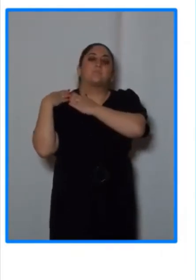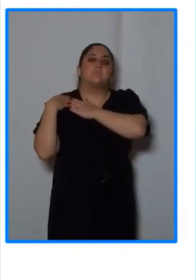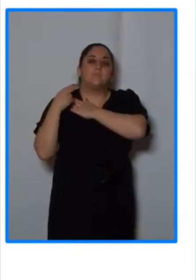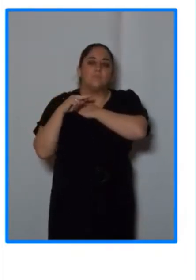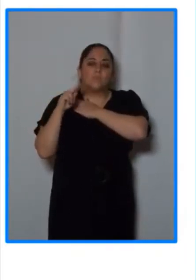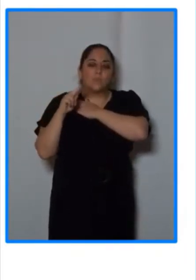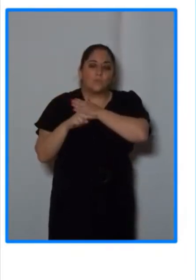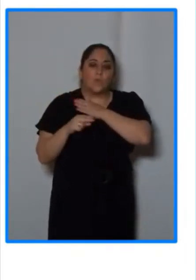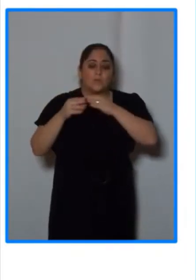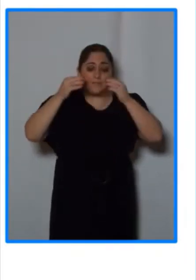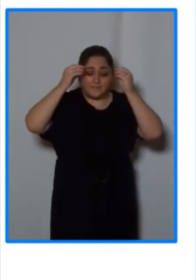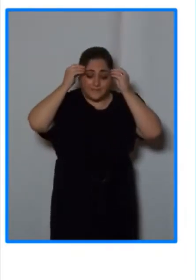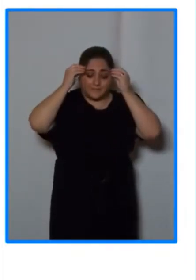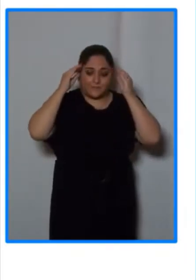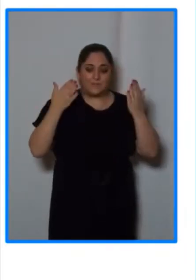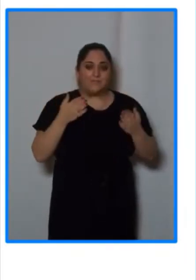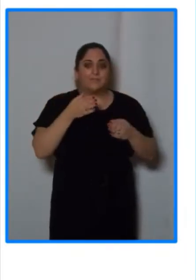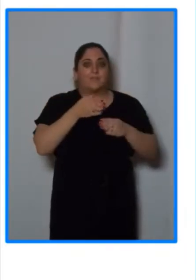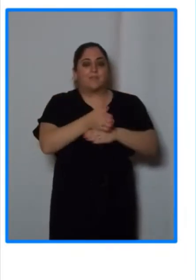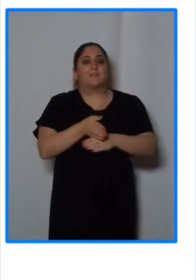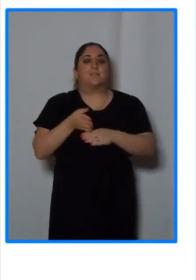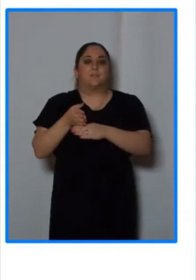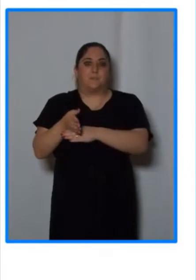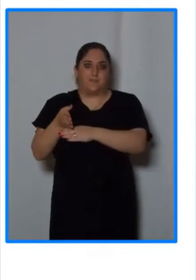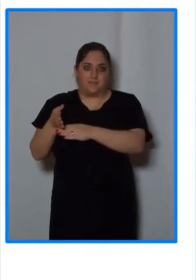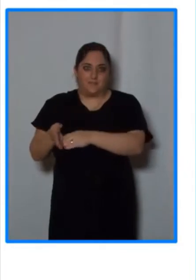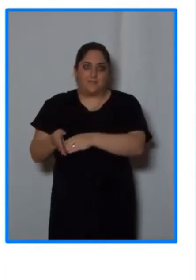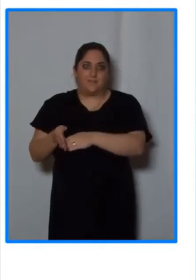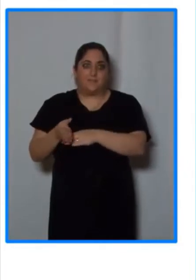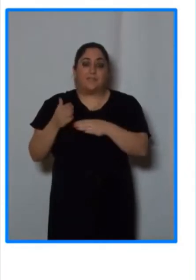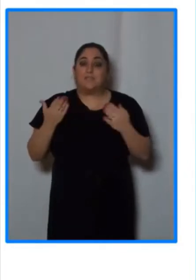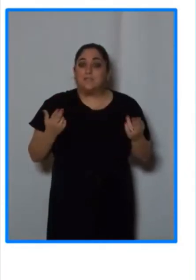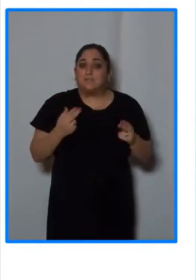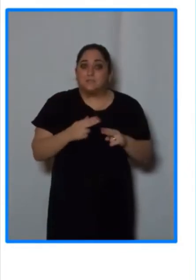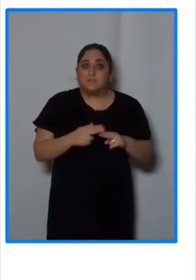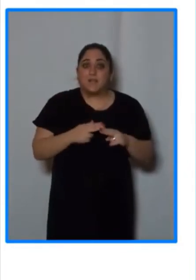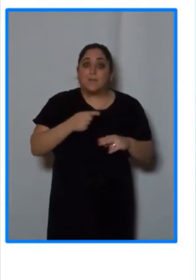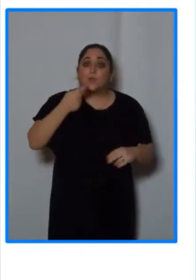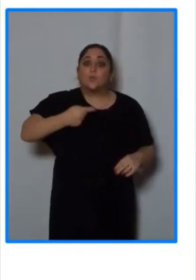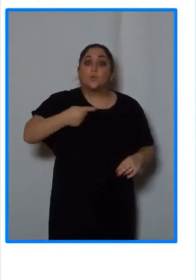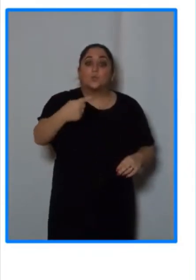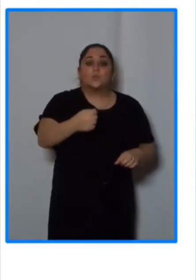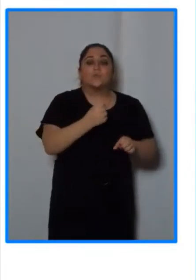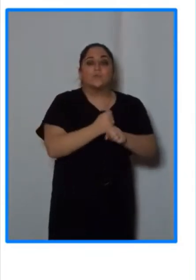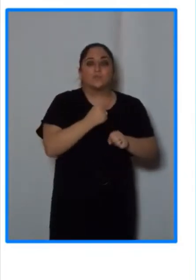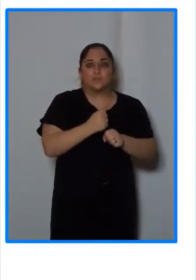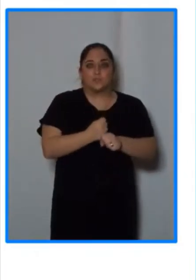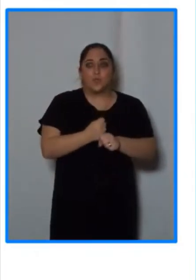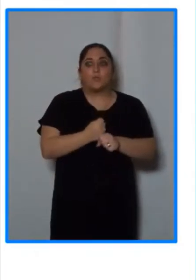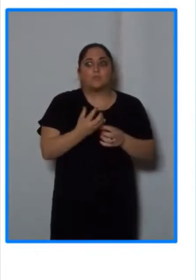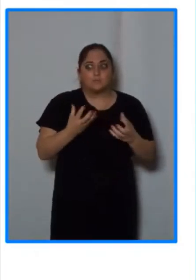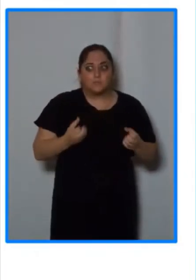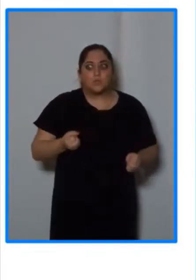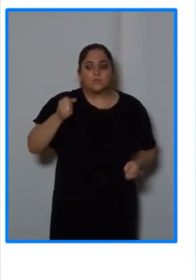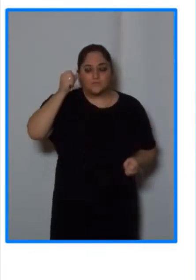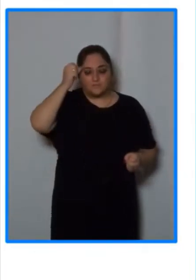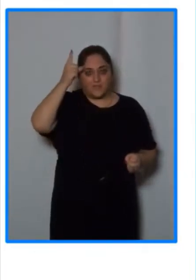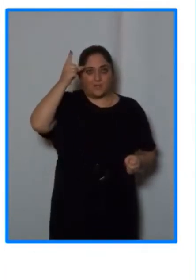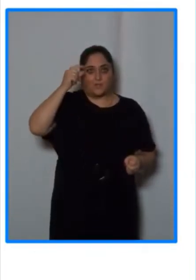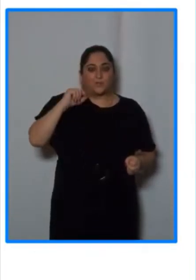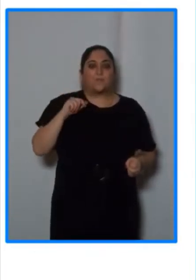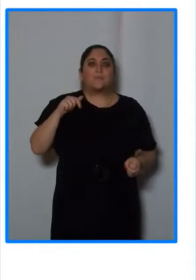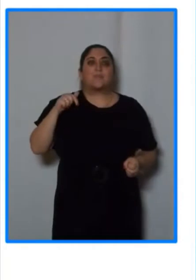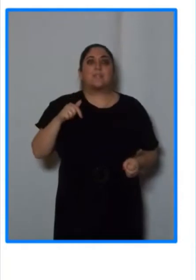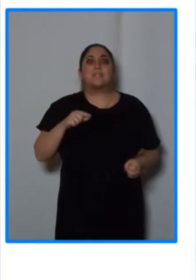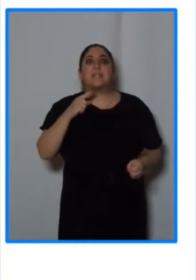certain understanding of accessibility and what should they in their daily work basically take in consideration. So I'm next talking more